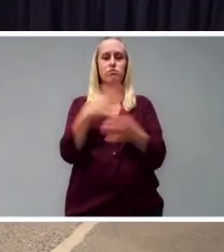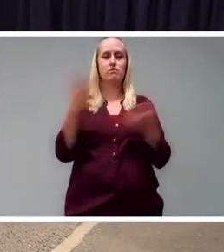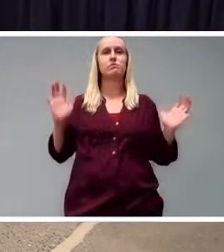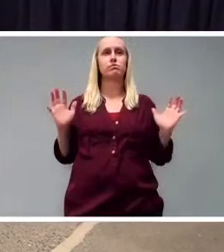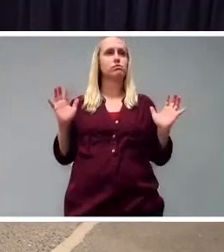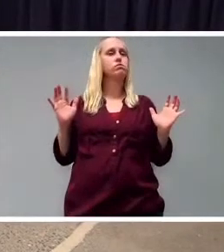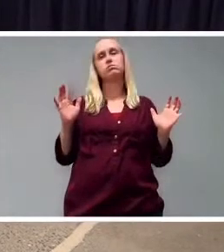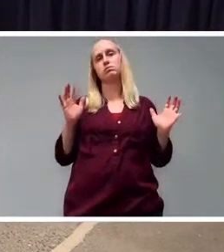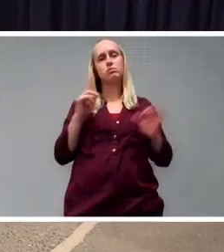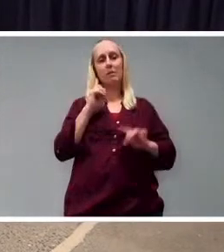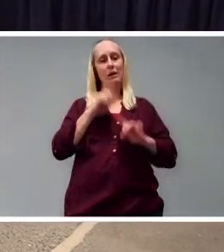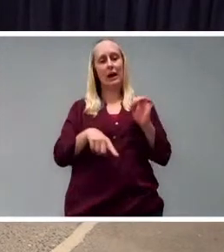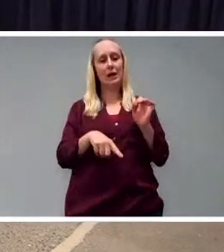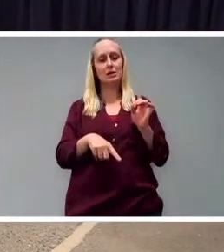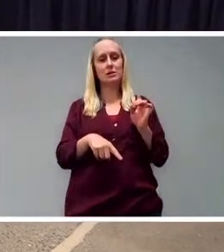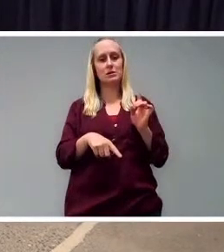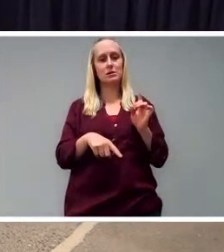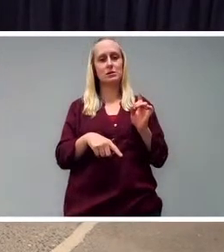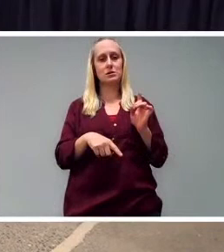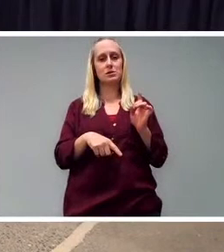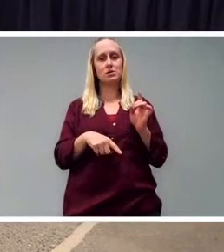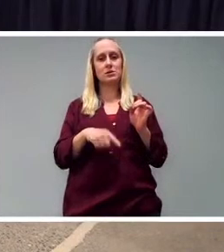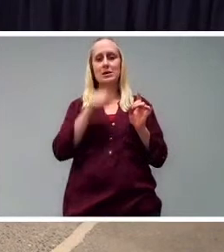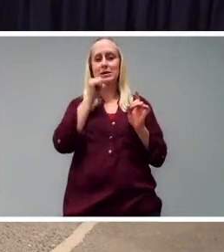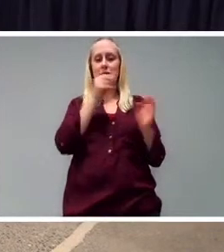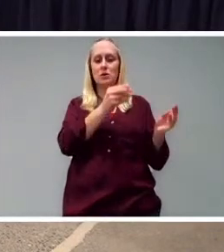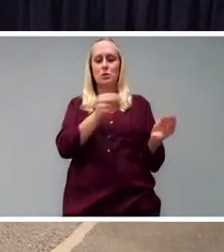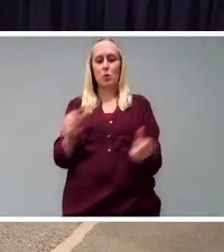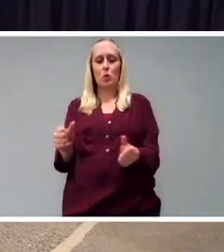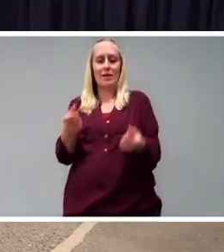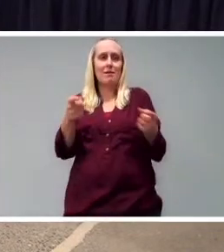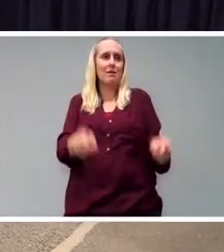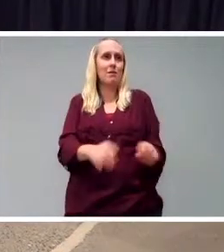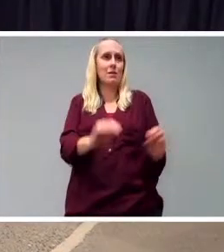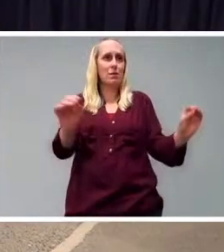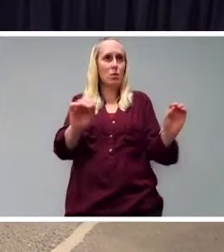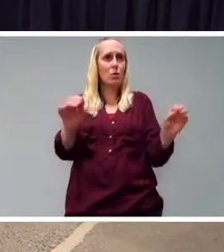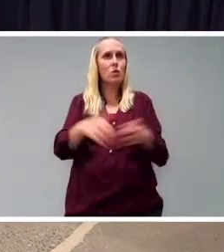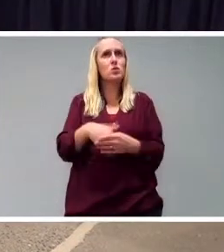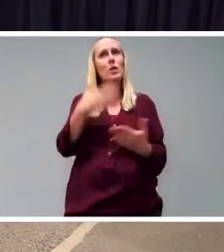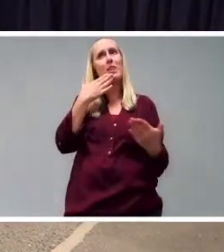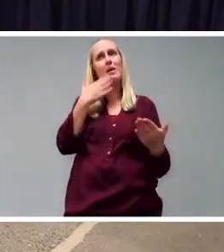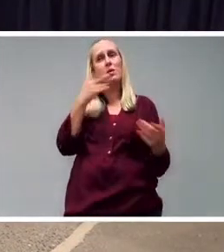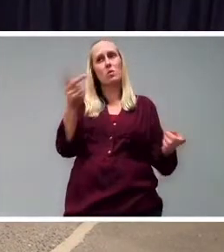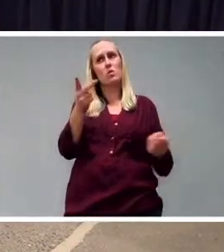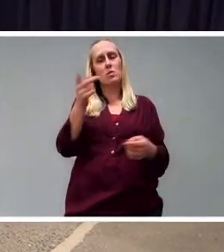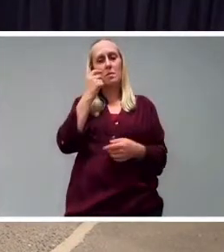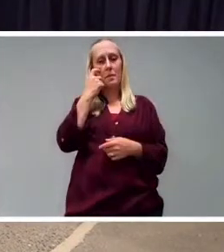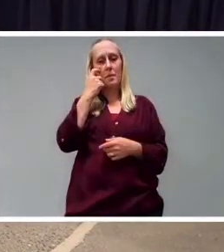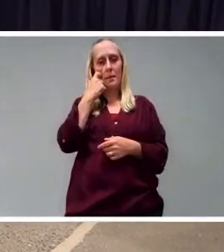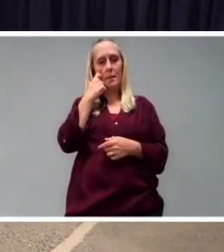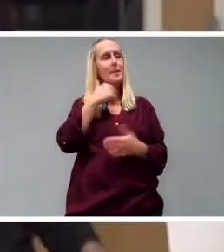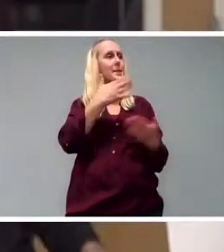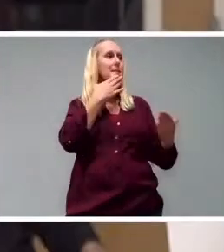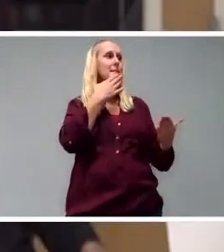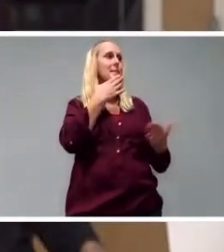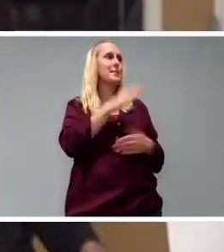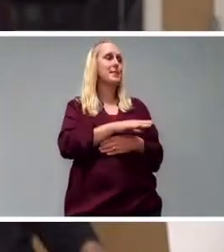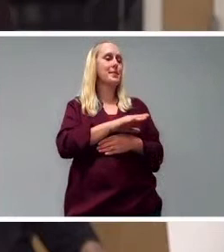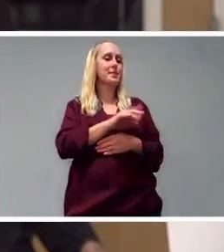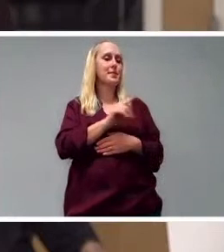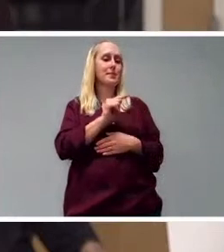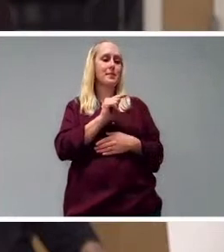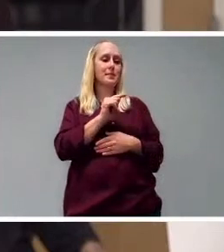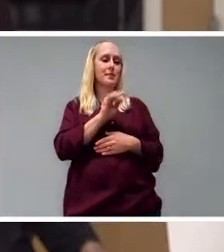public system cannot do it. We are all seamlessly interrelated with each other. So thank you. Thank you, Director Chandigiri. Is